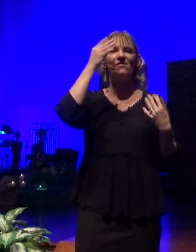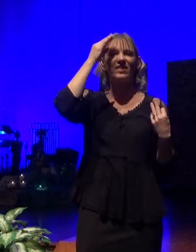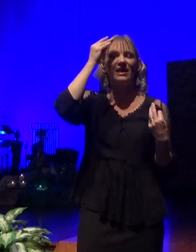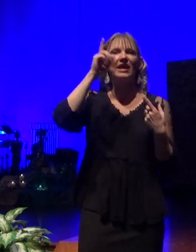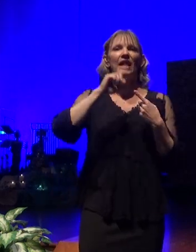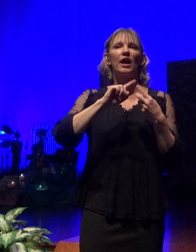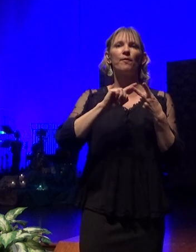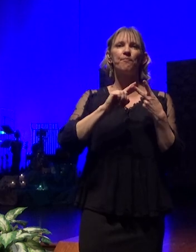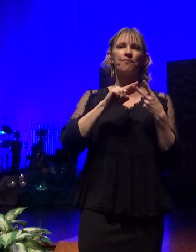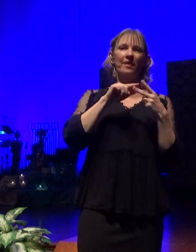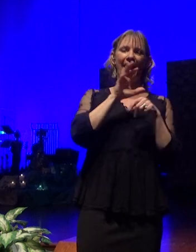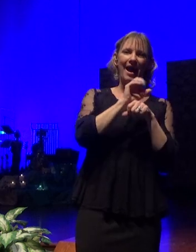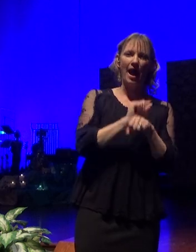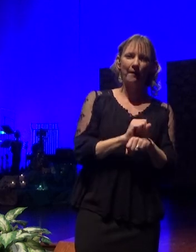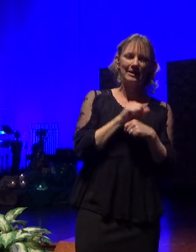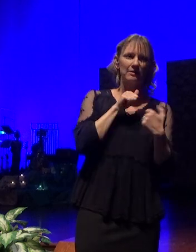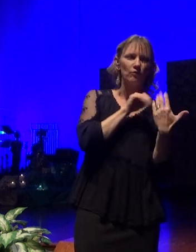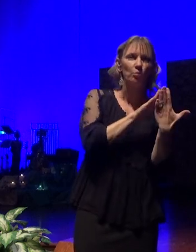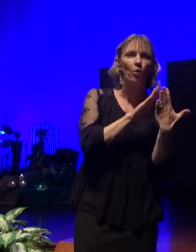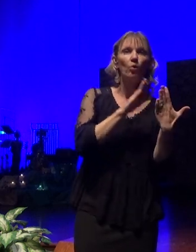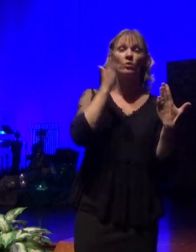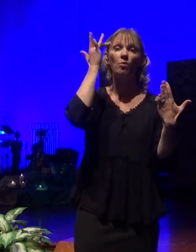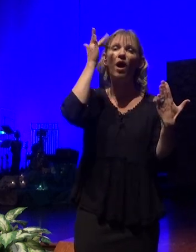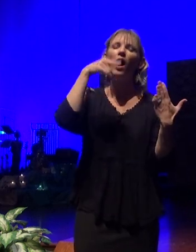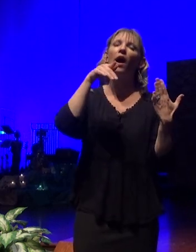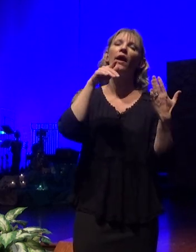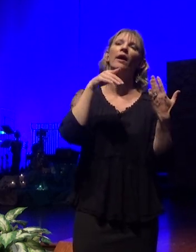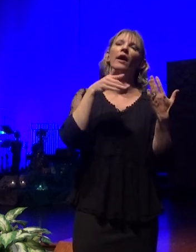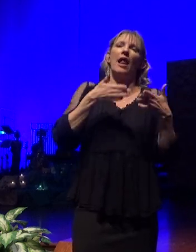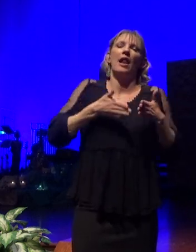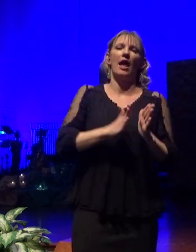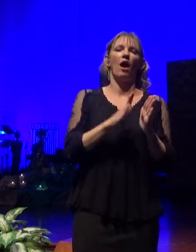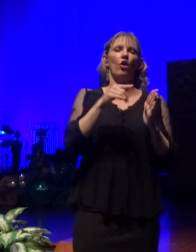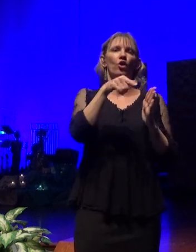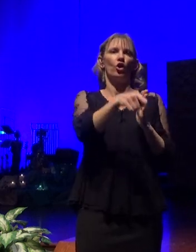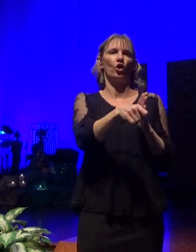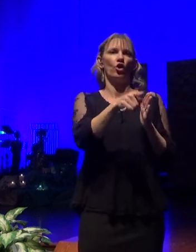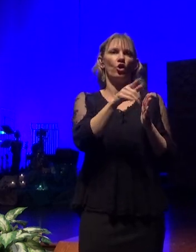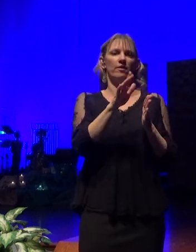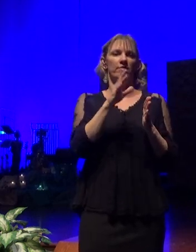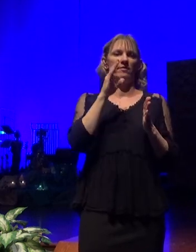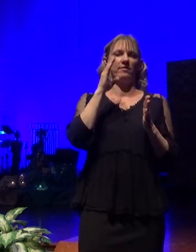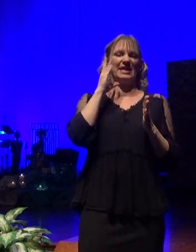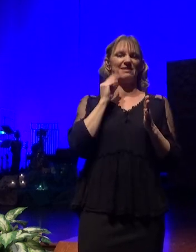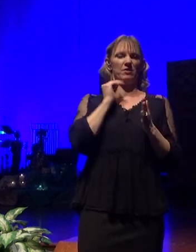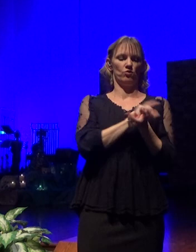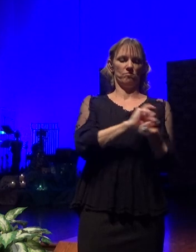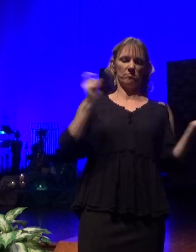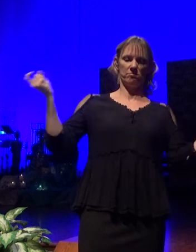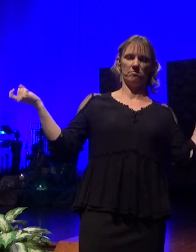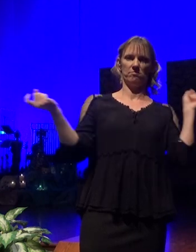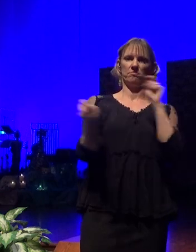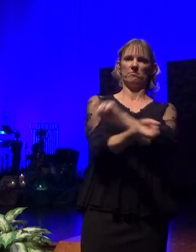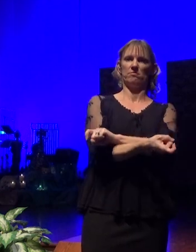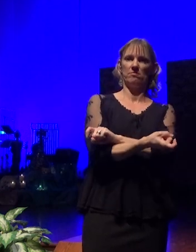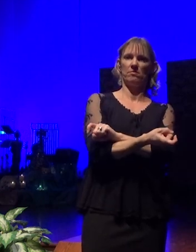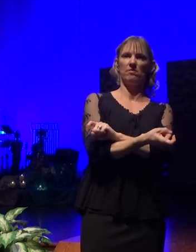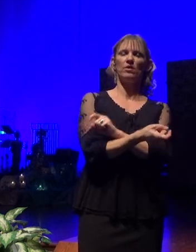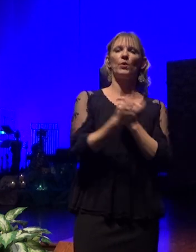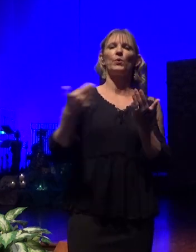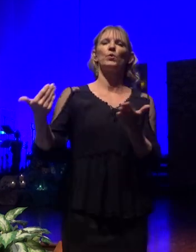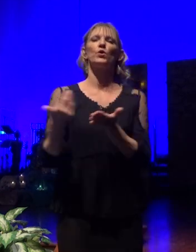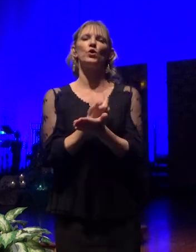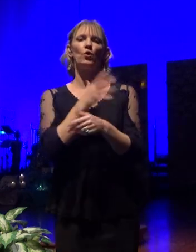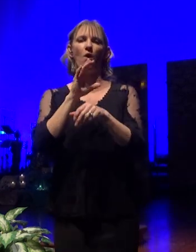of approach she had, so that she could change that experience and shift into new habits.